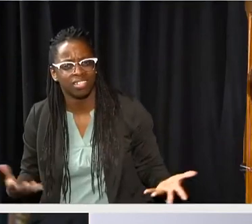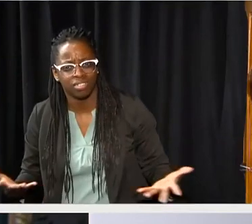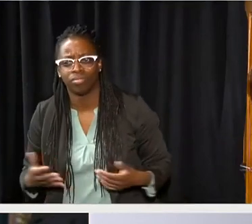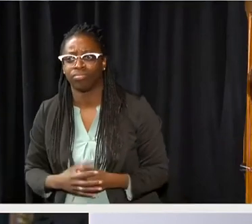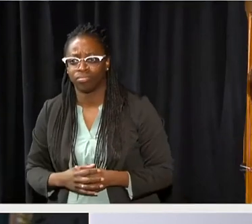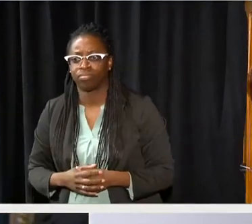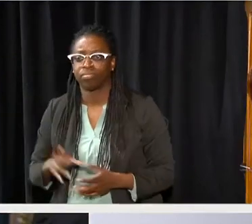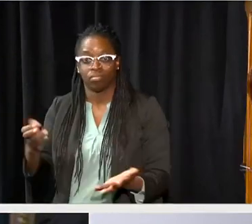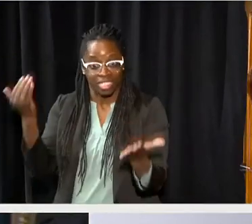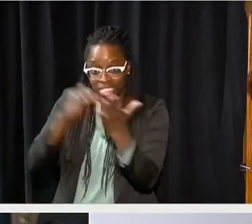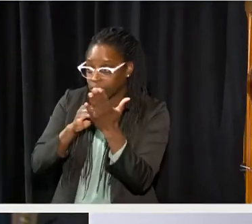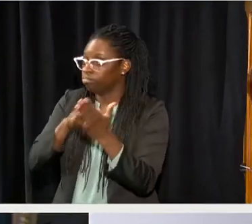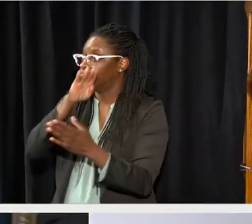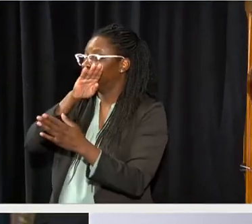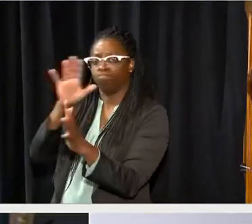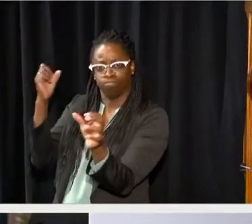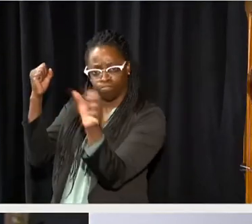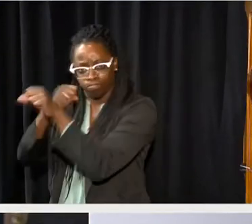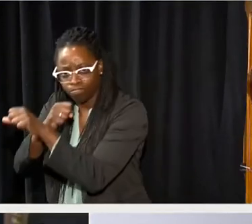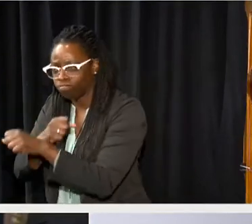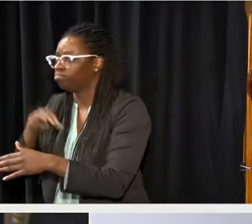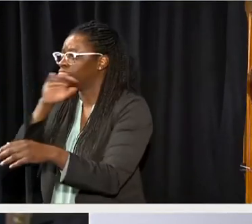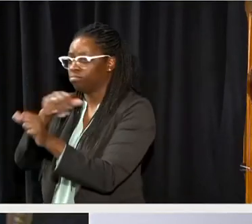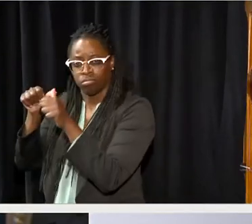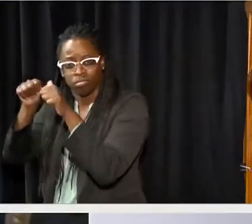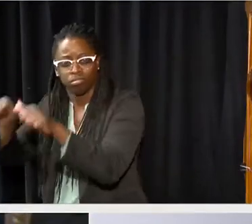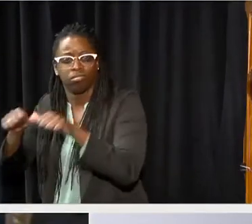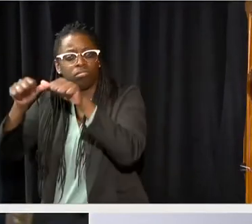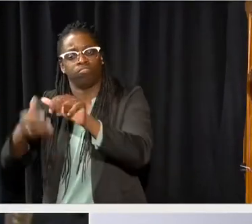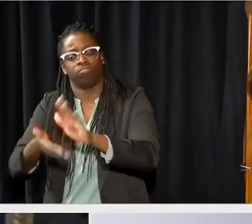We can do it again.